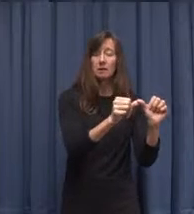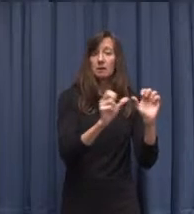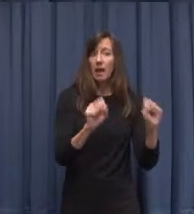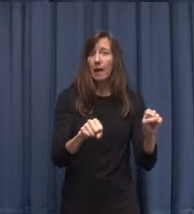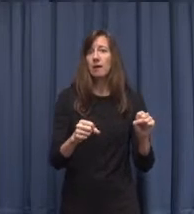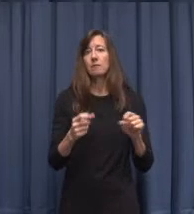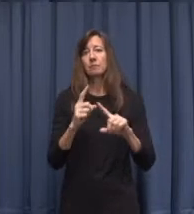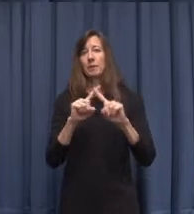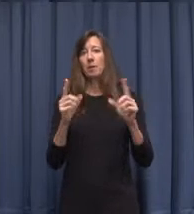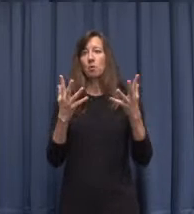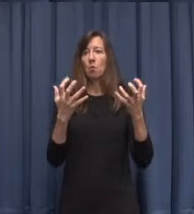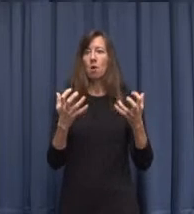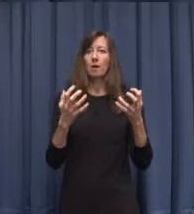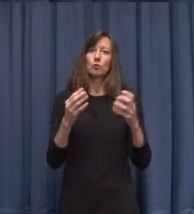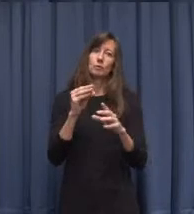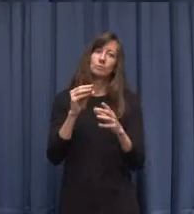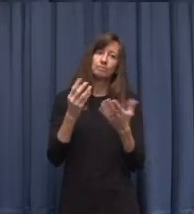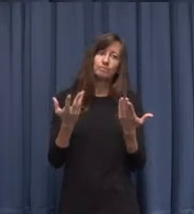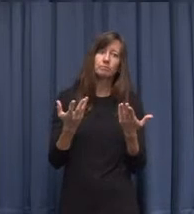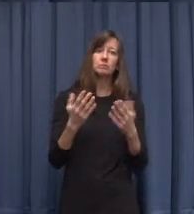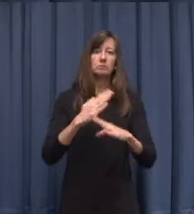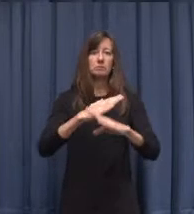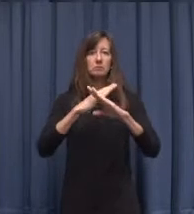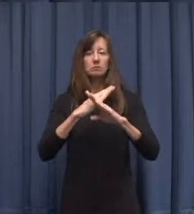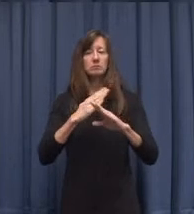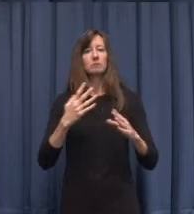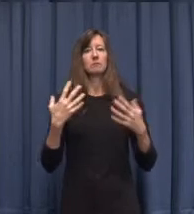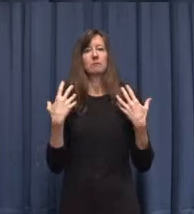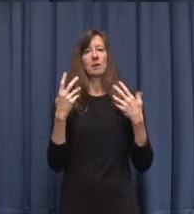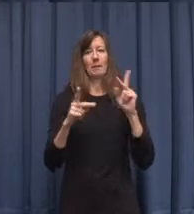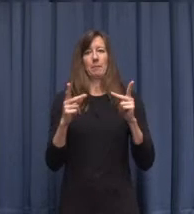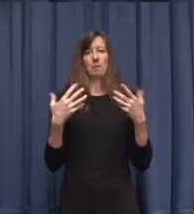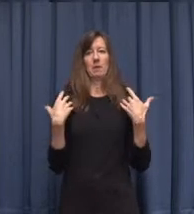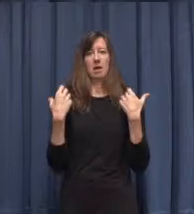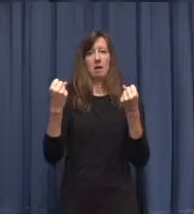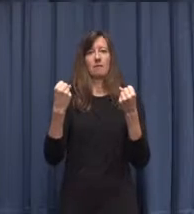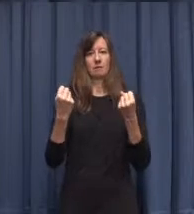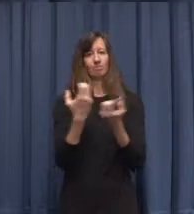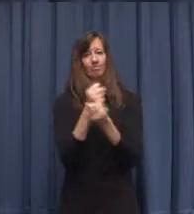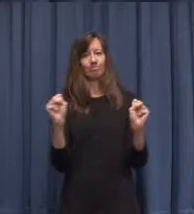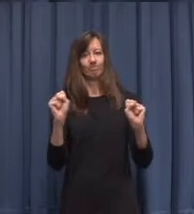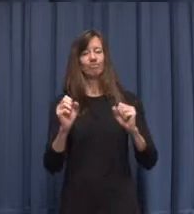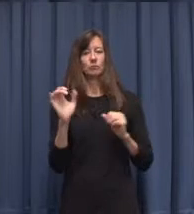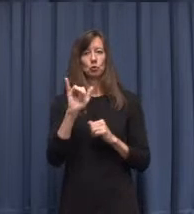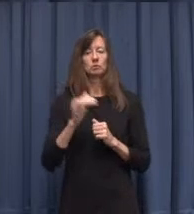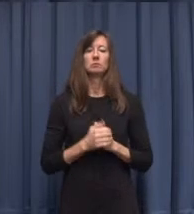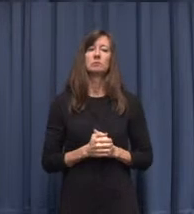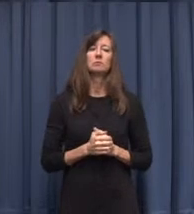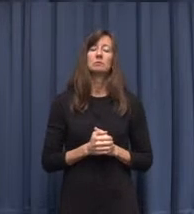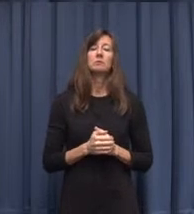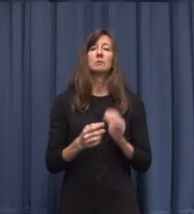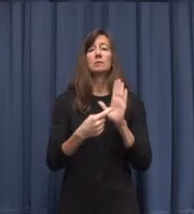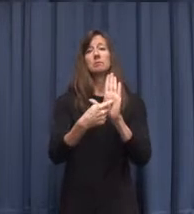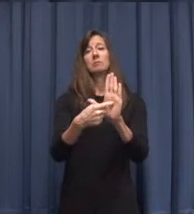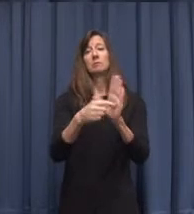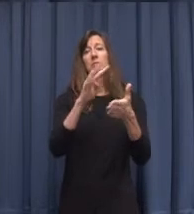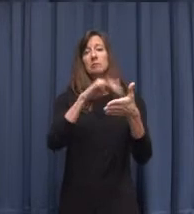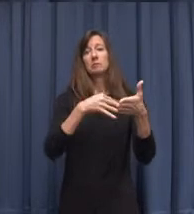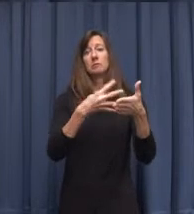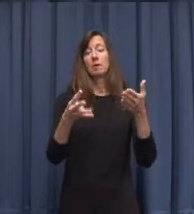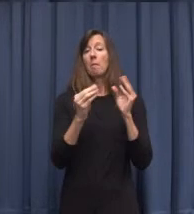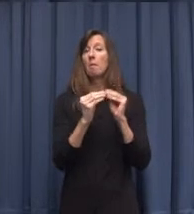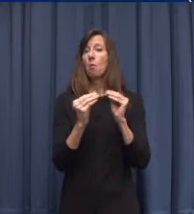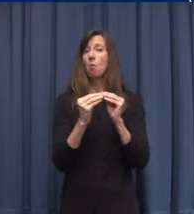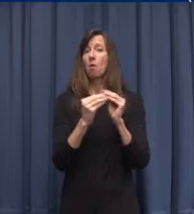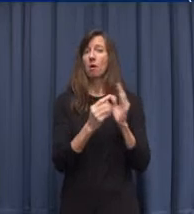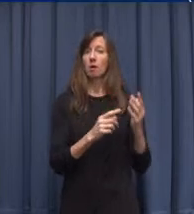and safe. Some more numbers and data to illustrate the trends we're seeing. The new positive rate,